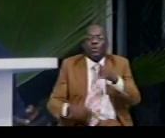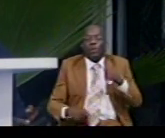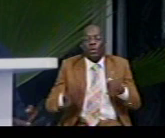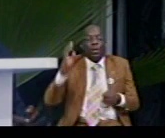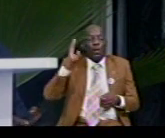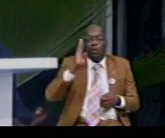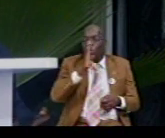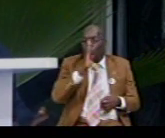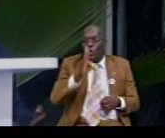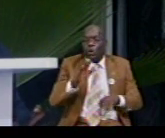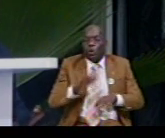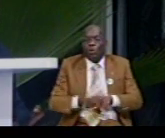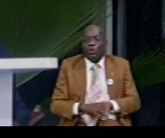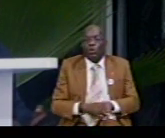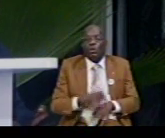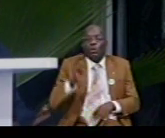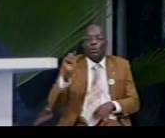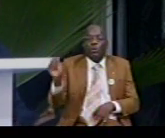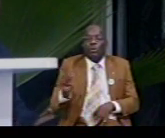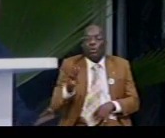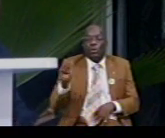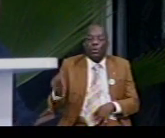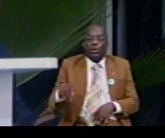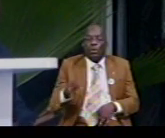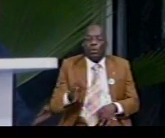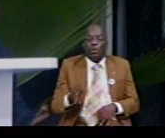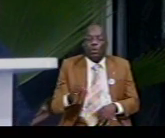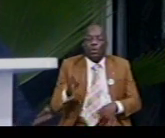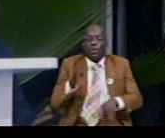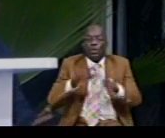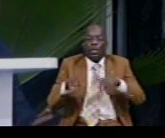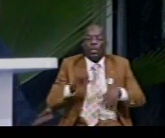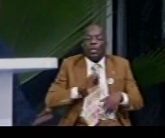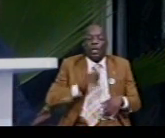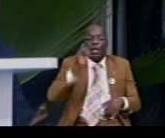Tuesday. I will not miss any of them.